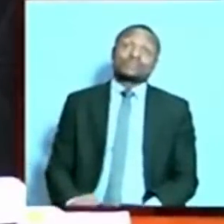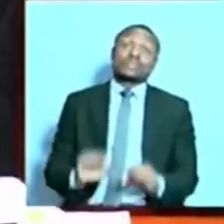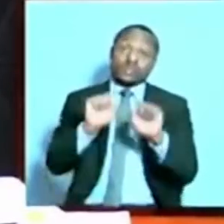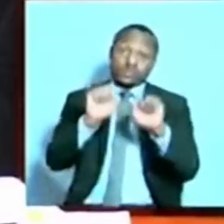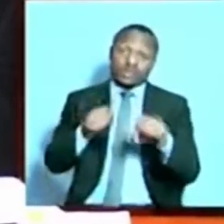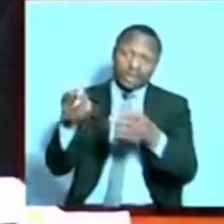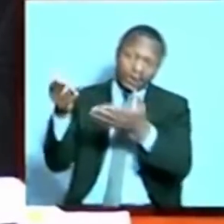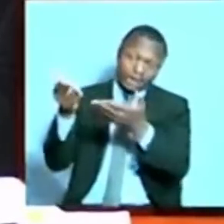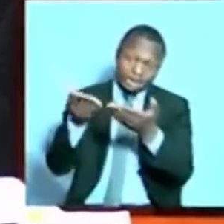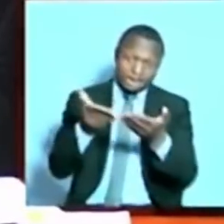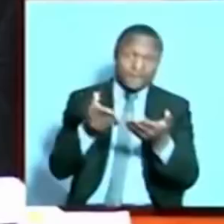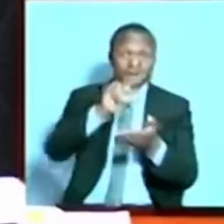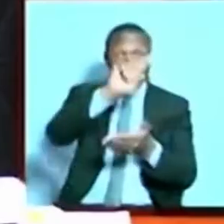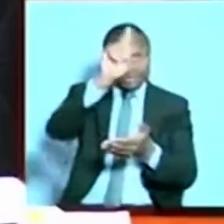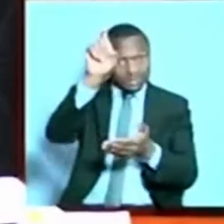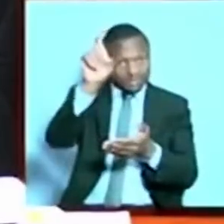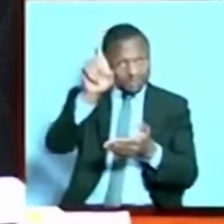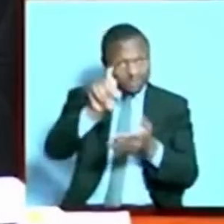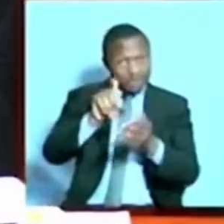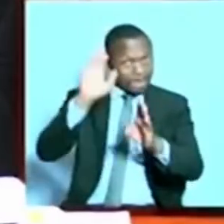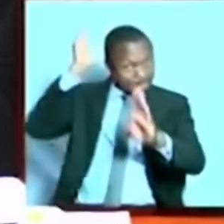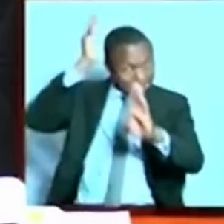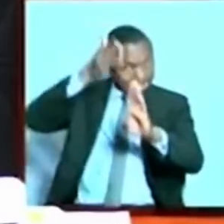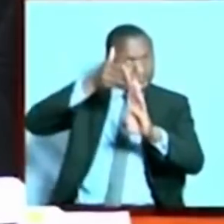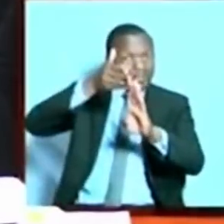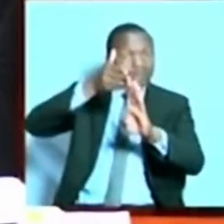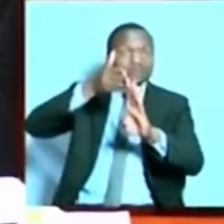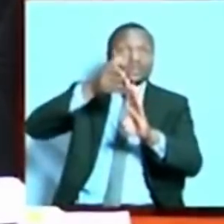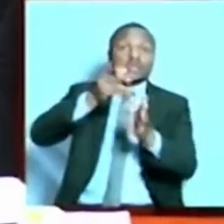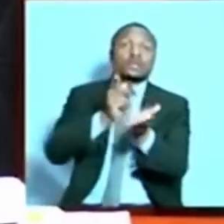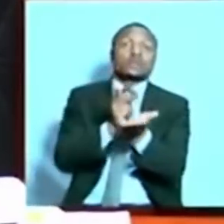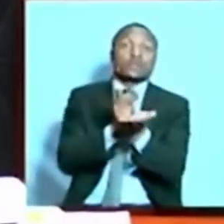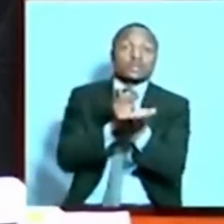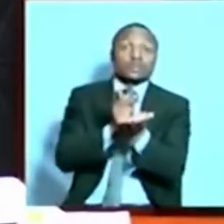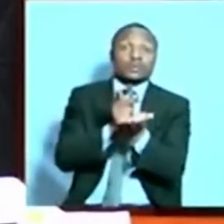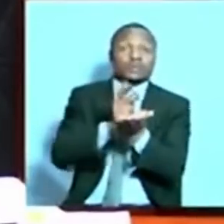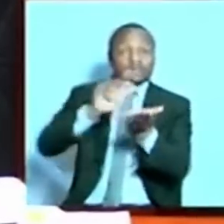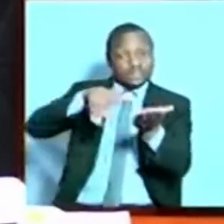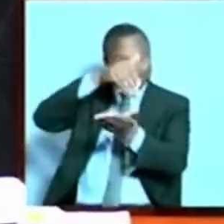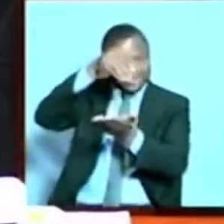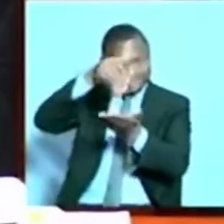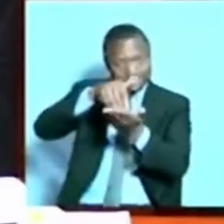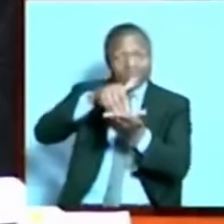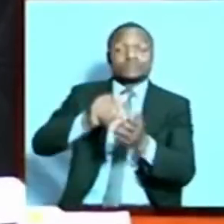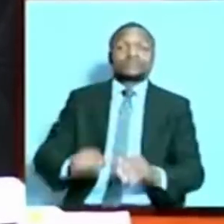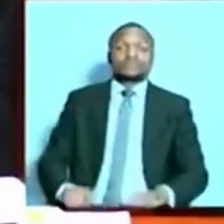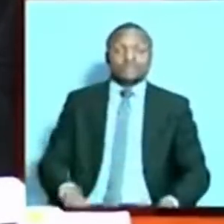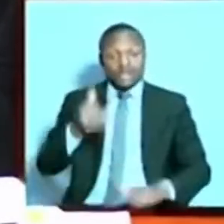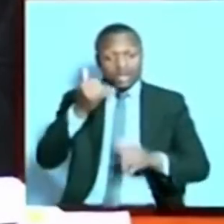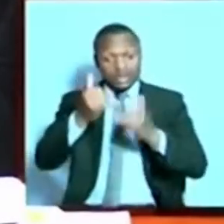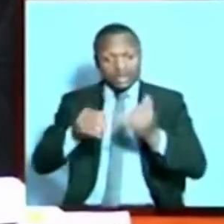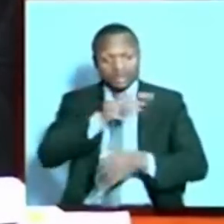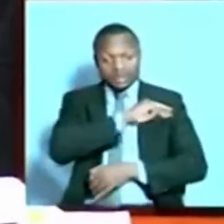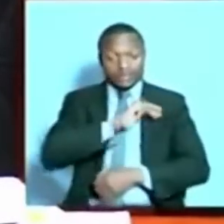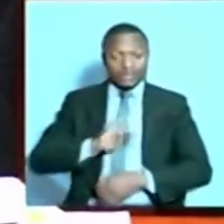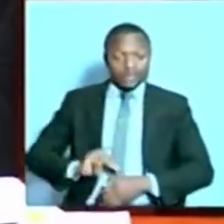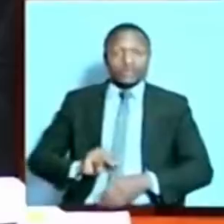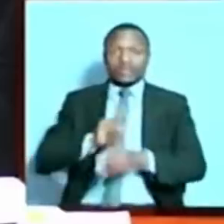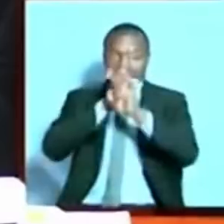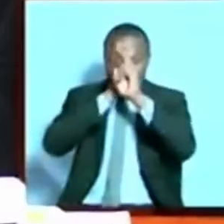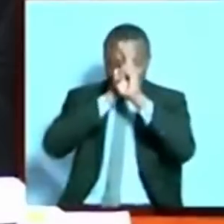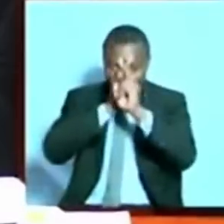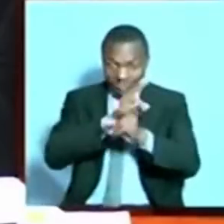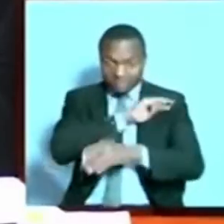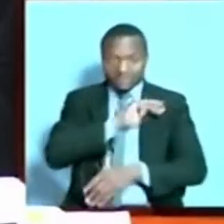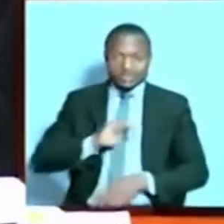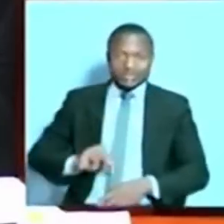a question for that matter, and it's specific to Karabo Central only. The last member is the Honorable